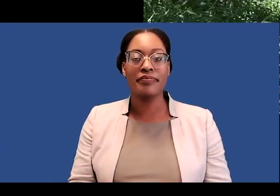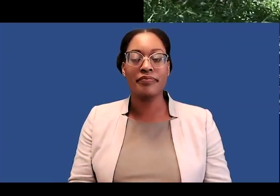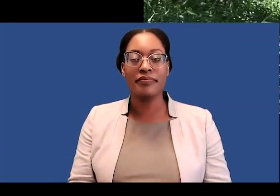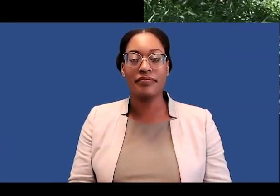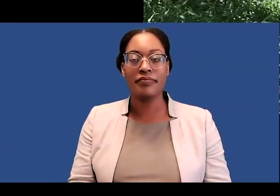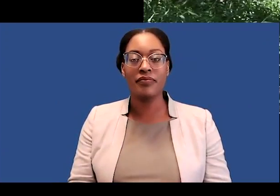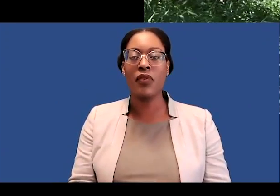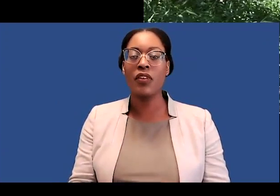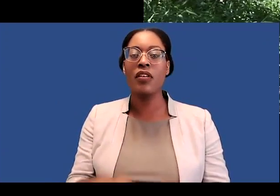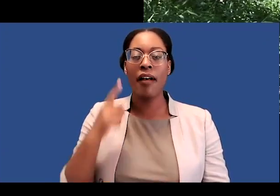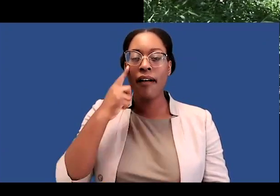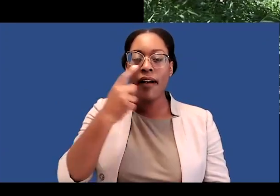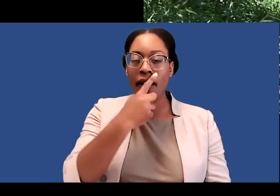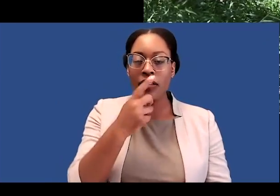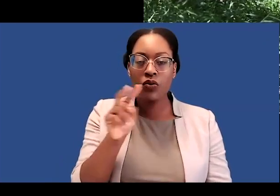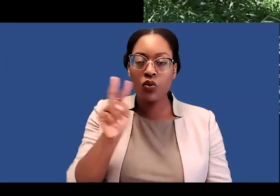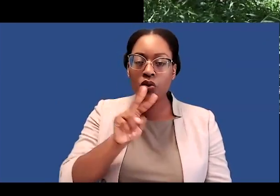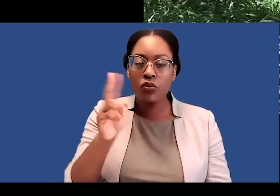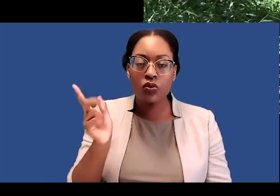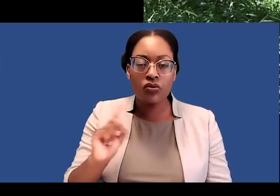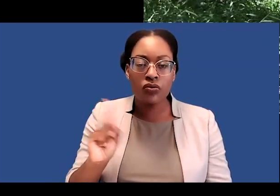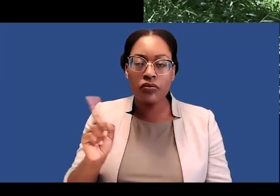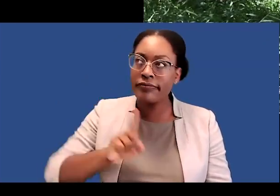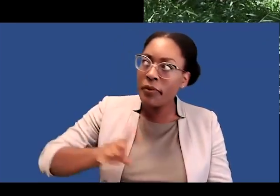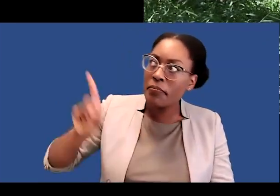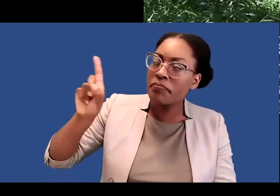Focus up towards the right hand.